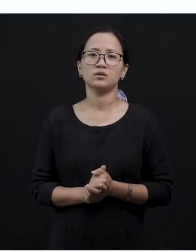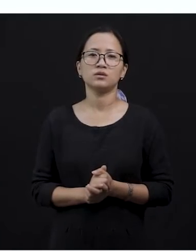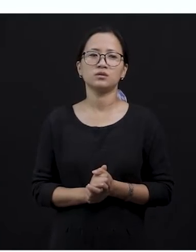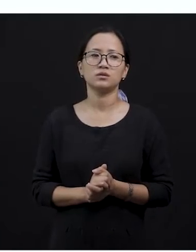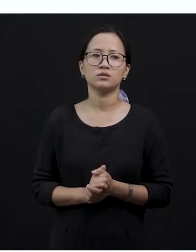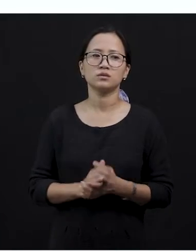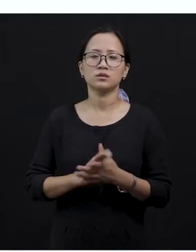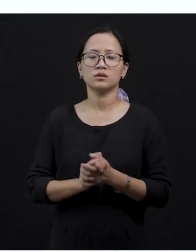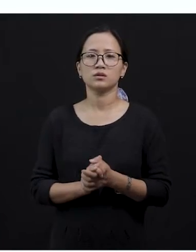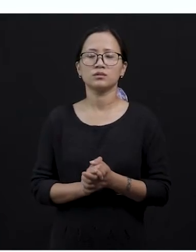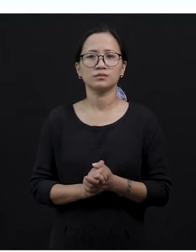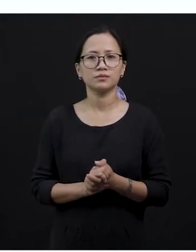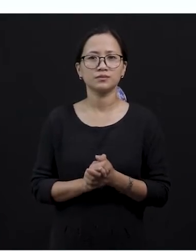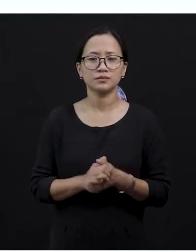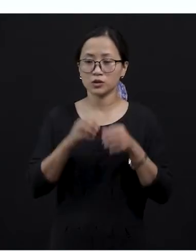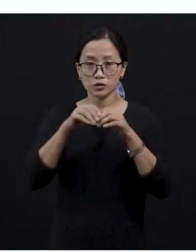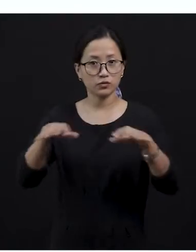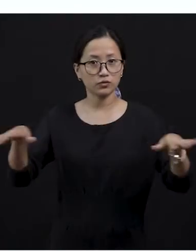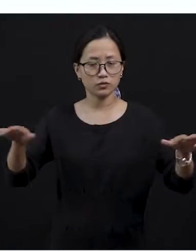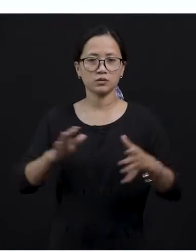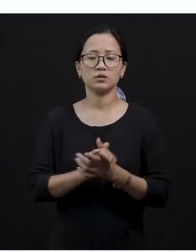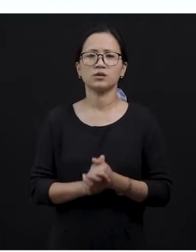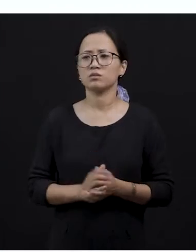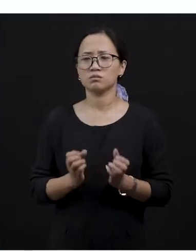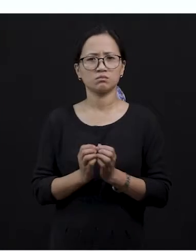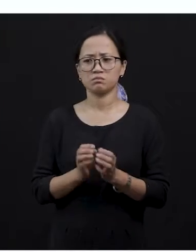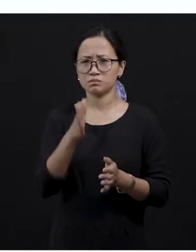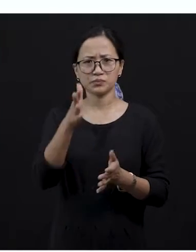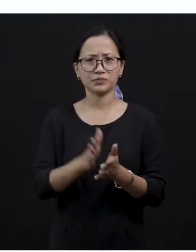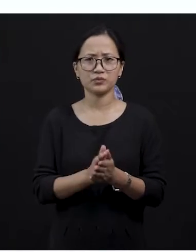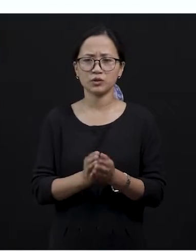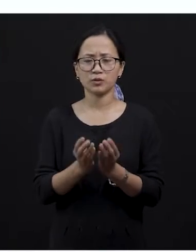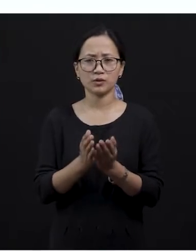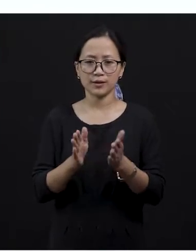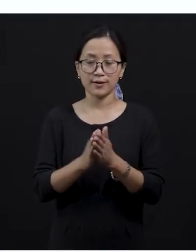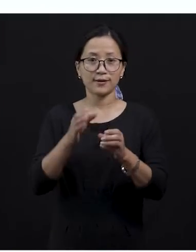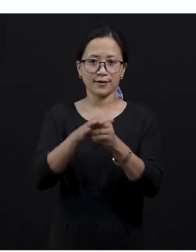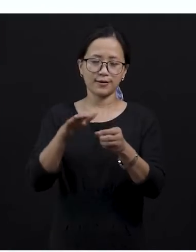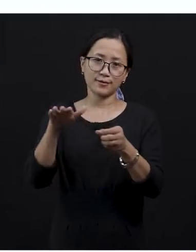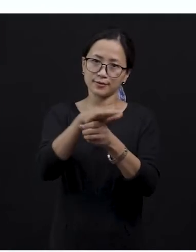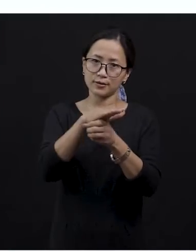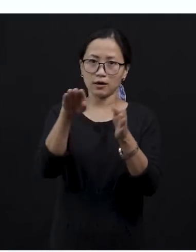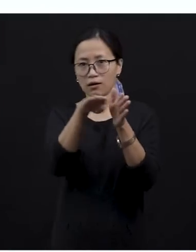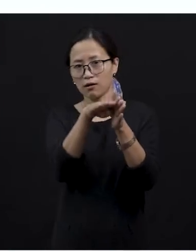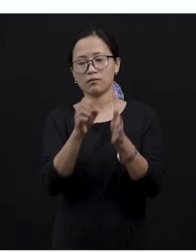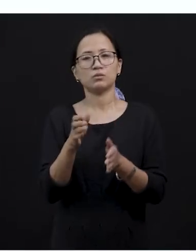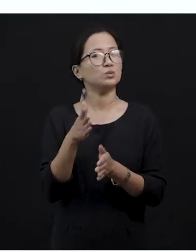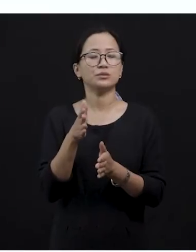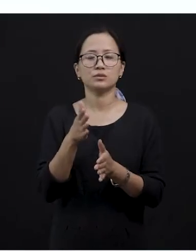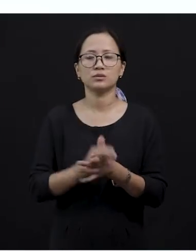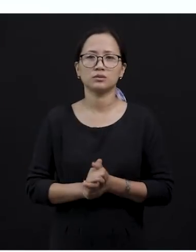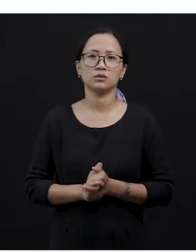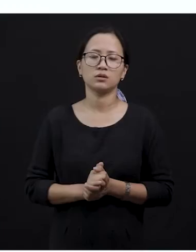it spills. Yes or no? It spills because there is no more space. There is no more space in the